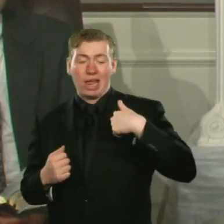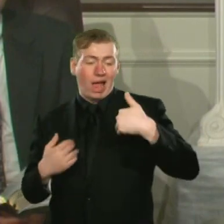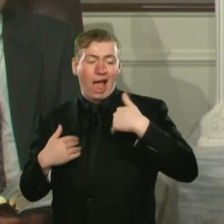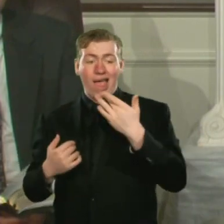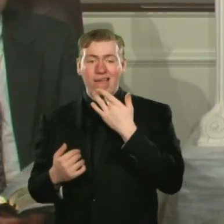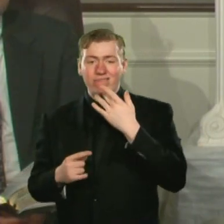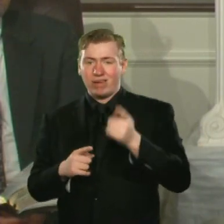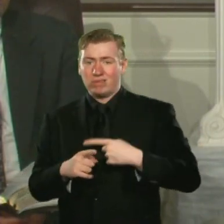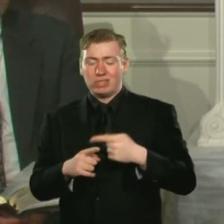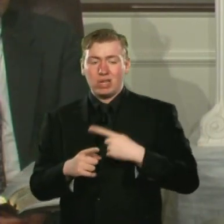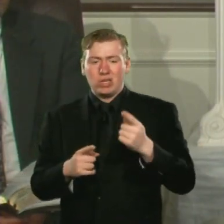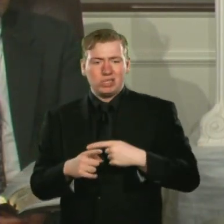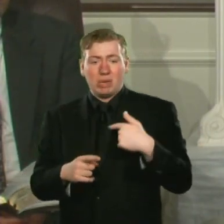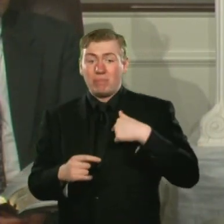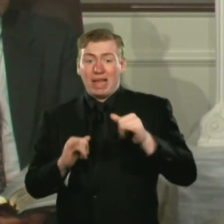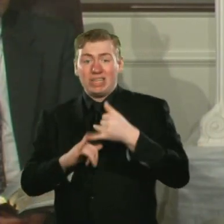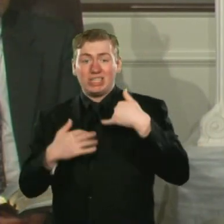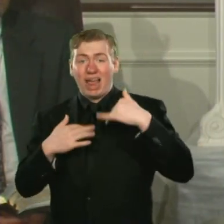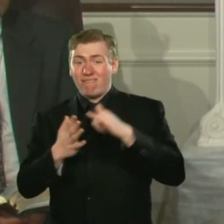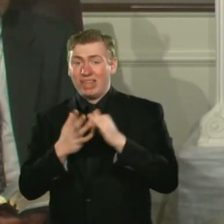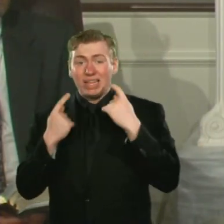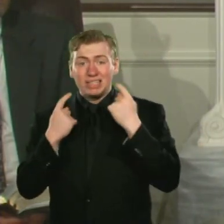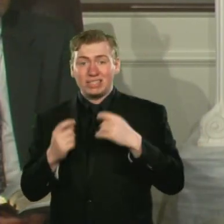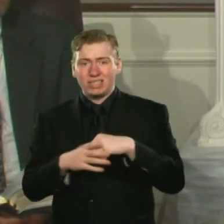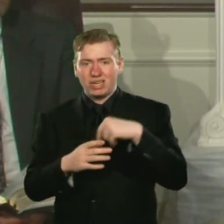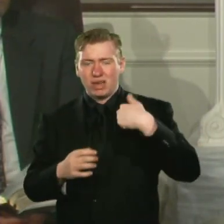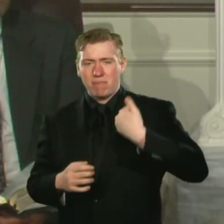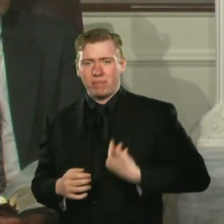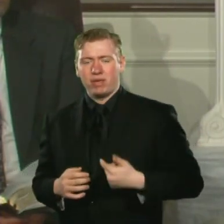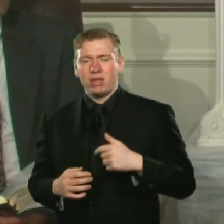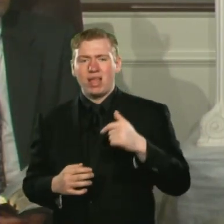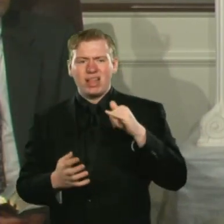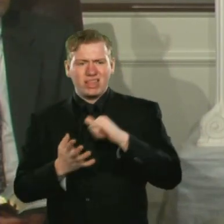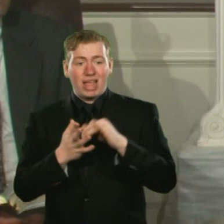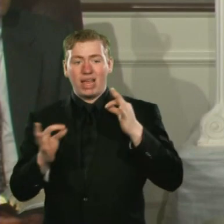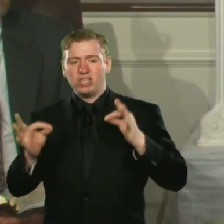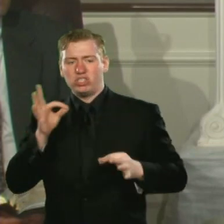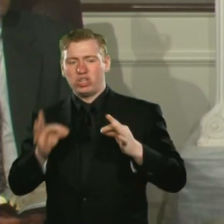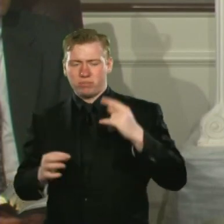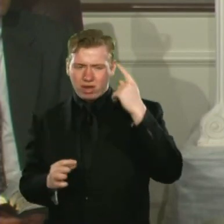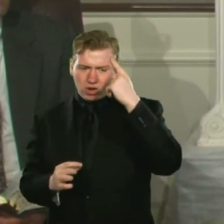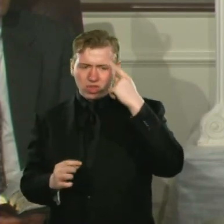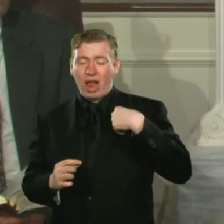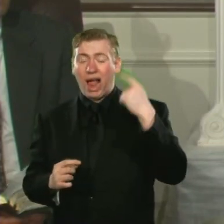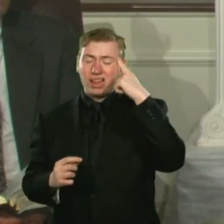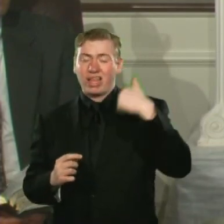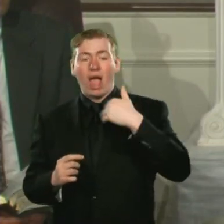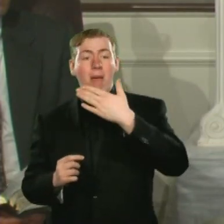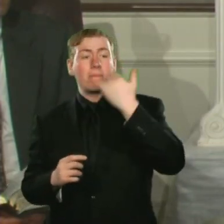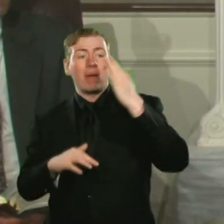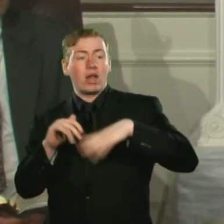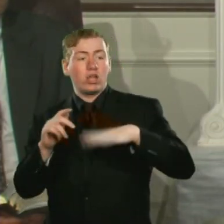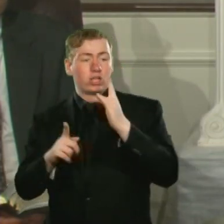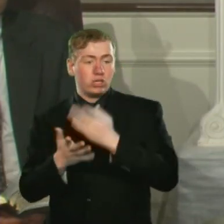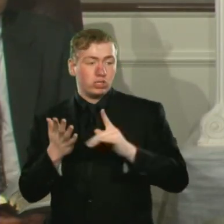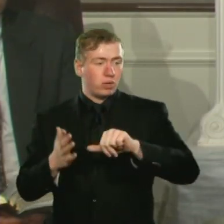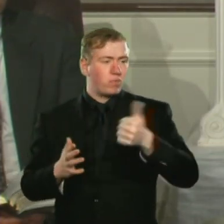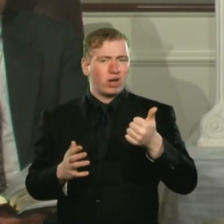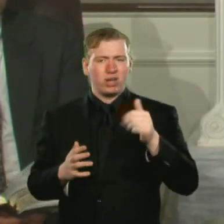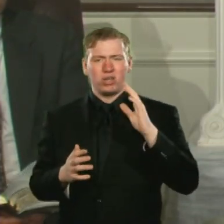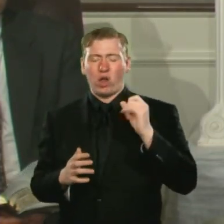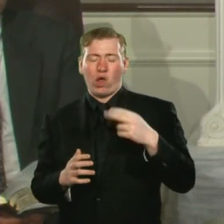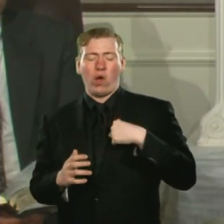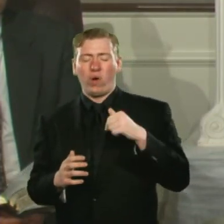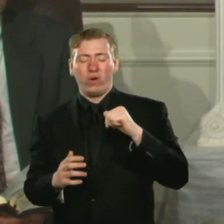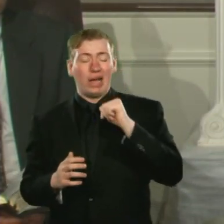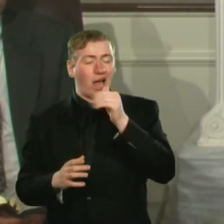Sometimes I've got that sin in me. I've got that judgmental thought. I think I'm better than somebody else. Well, I don't bother people